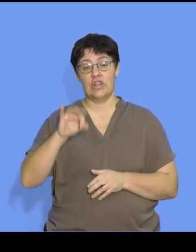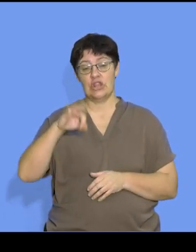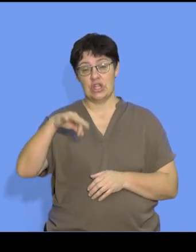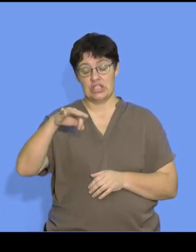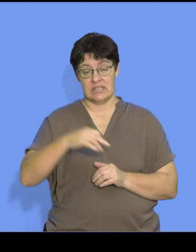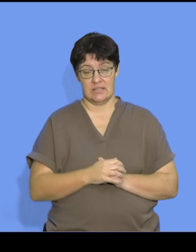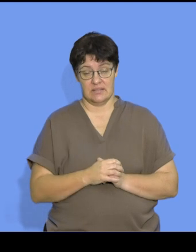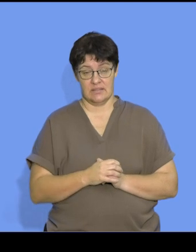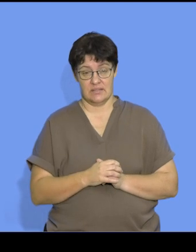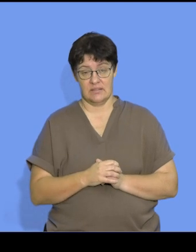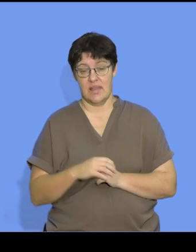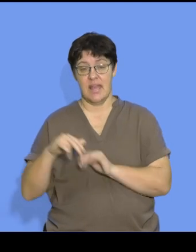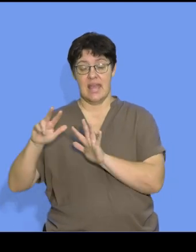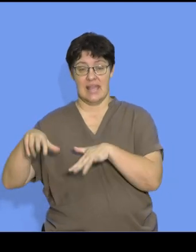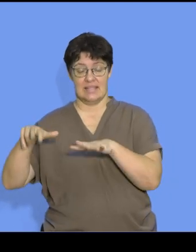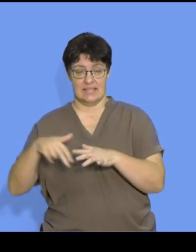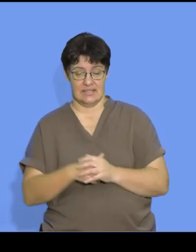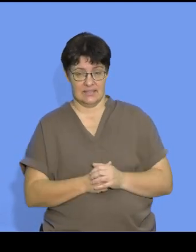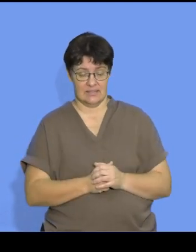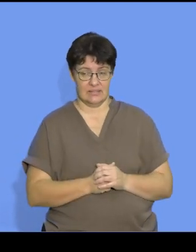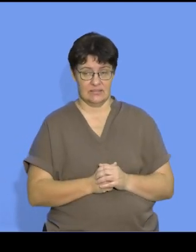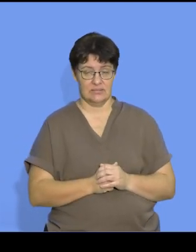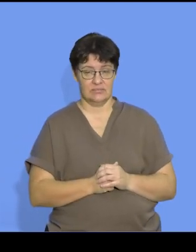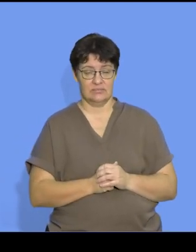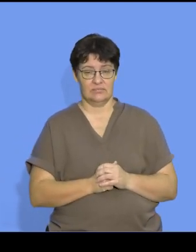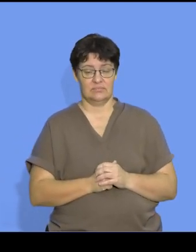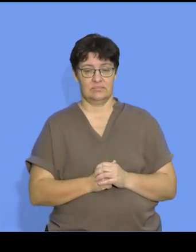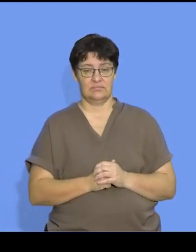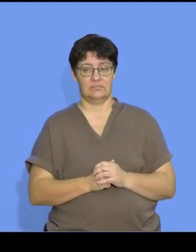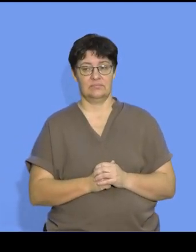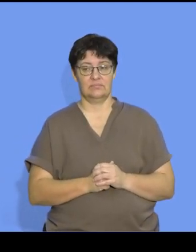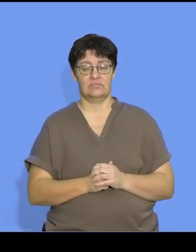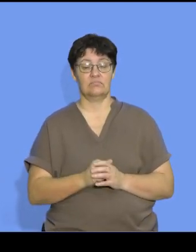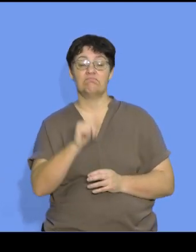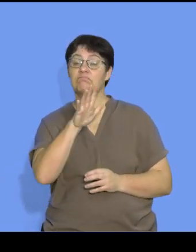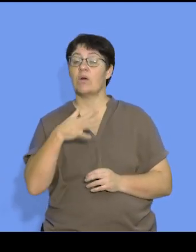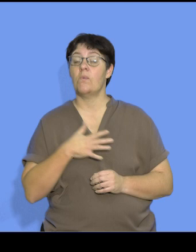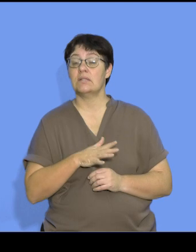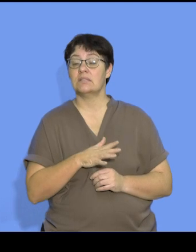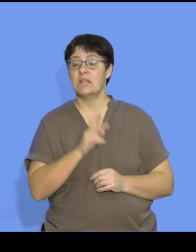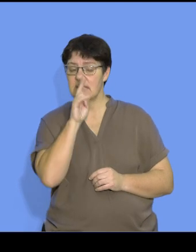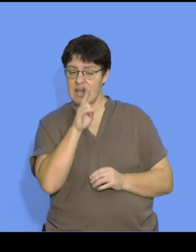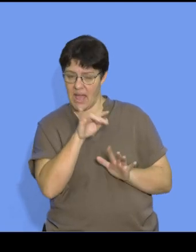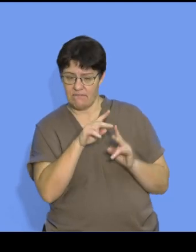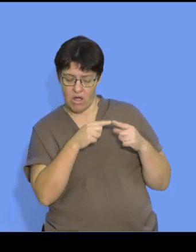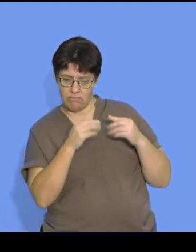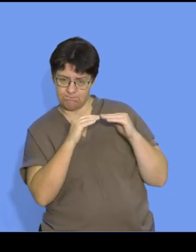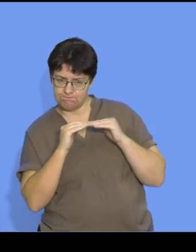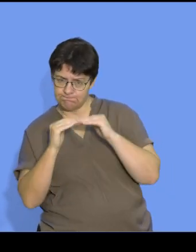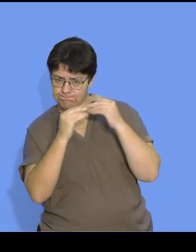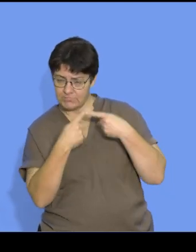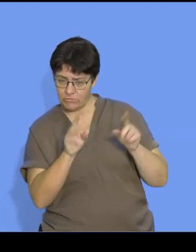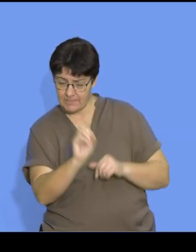13, and then 18. We are looking to see if there is a